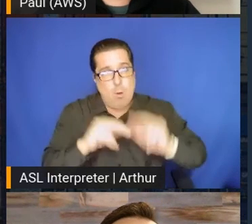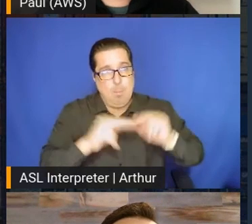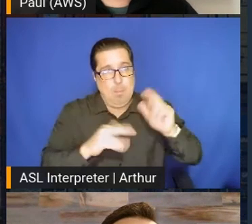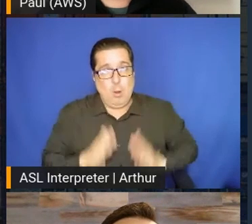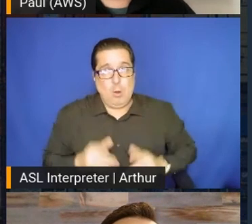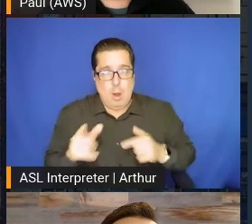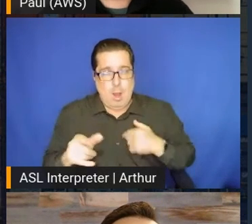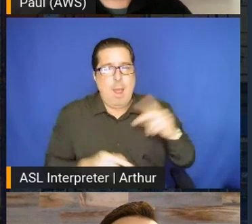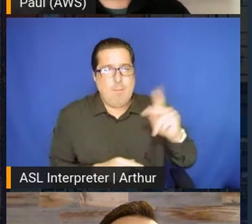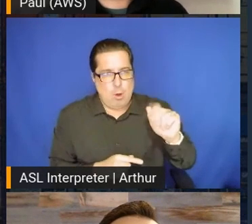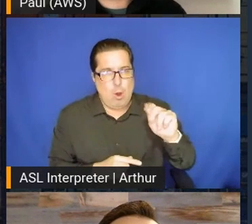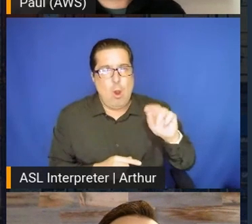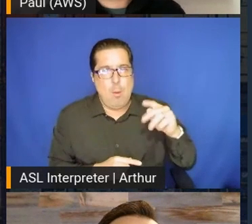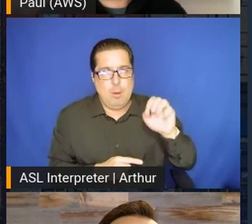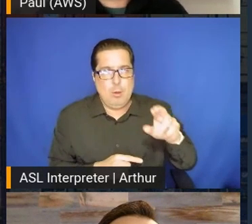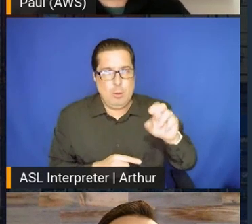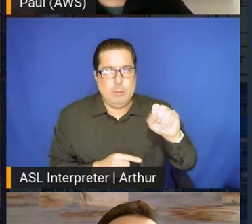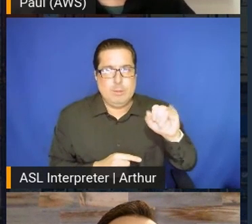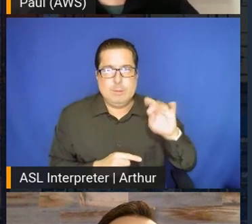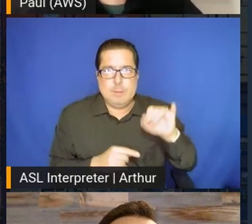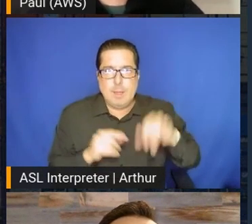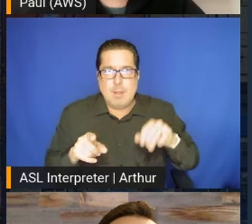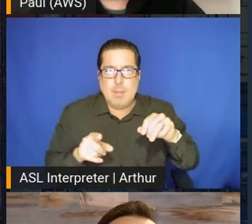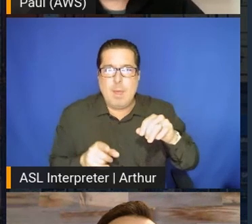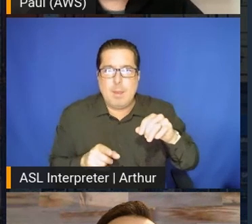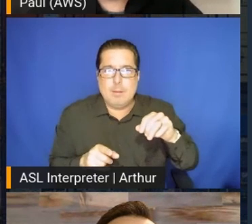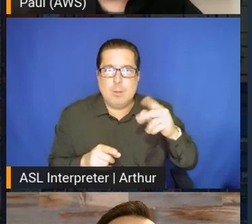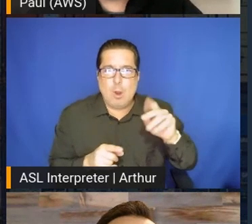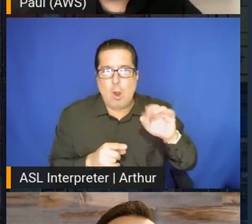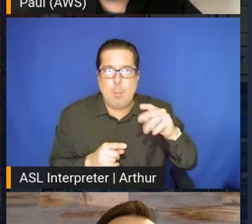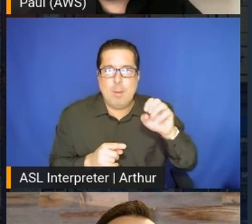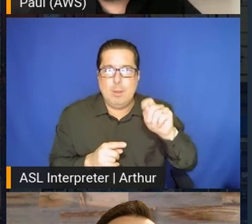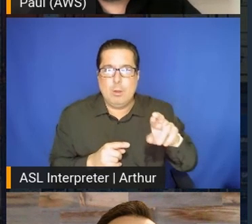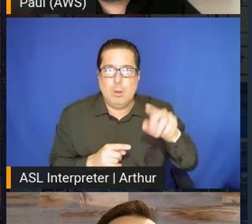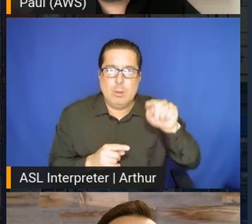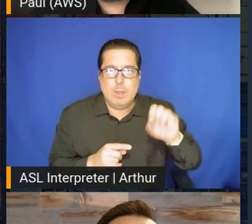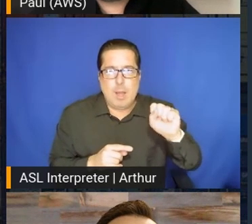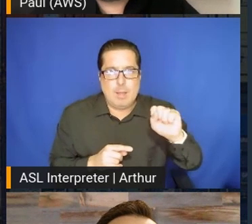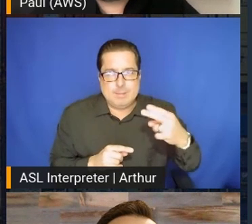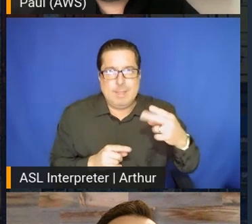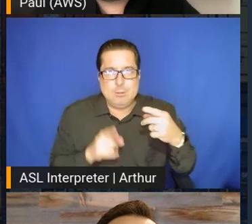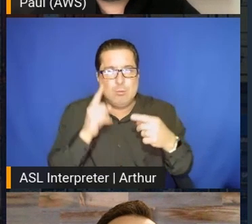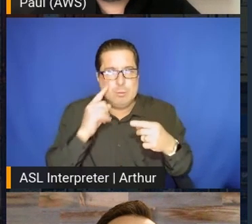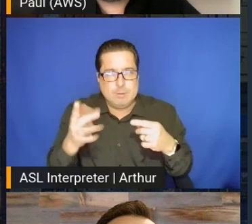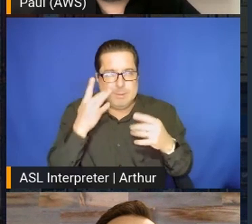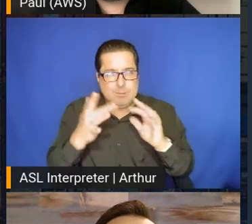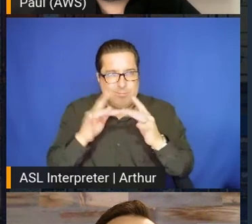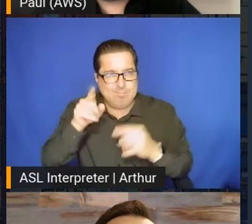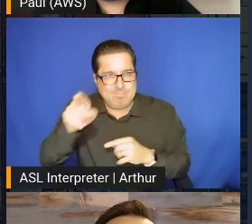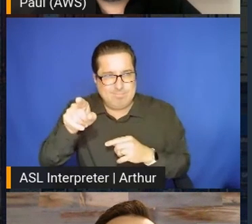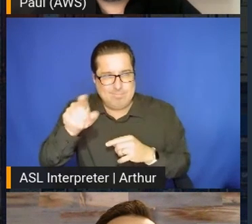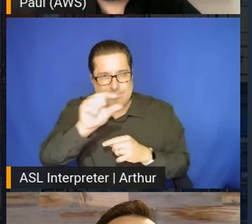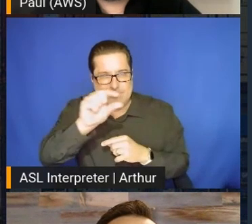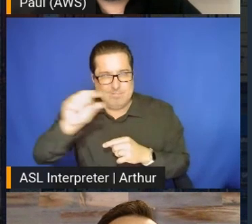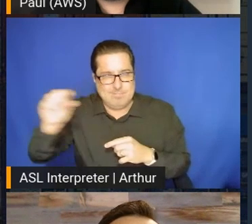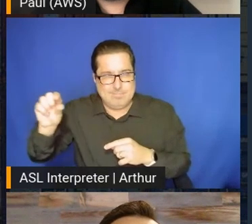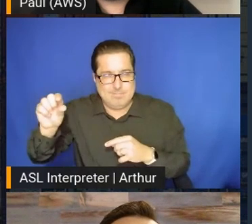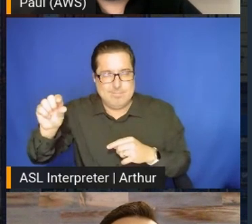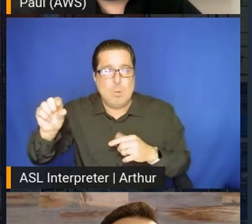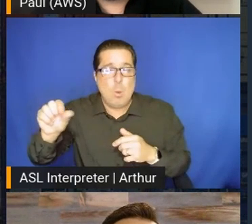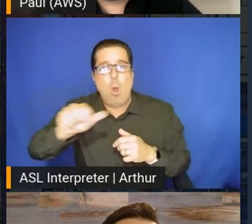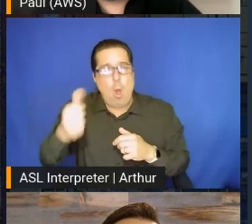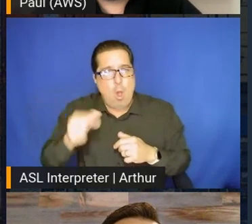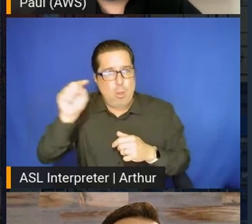is karpenter.sh, and then we have written a few workshops. There are some of the links here. The